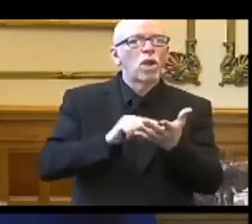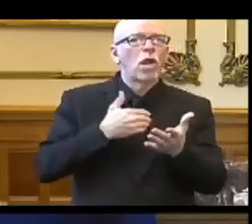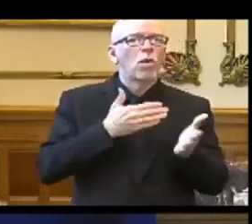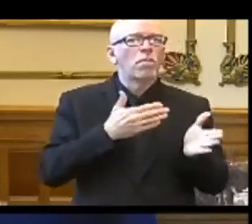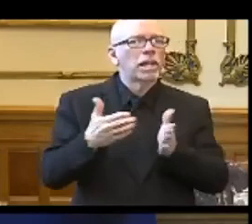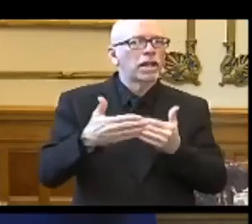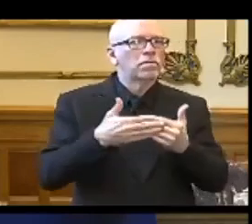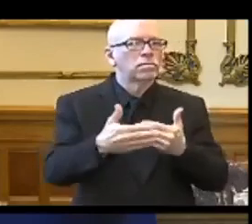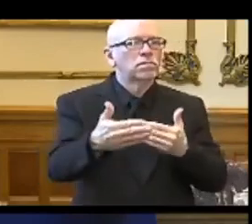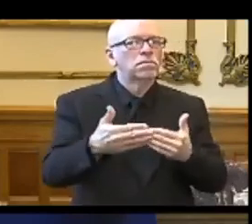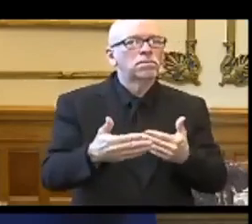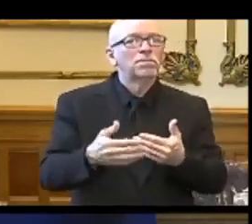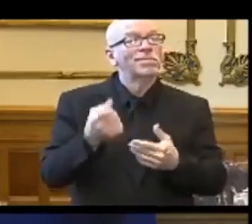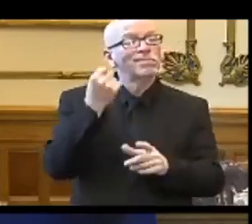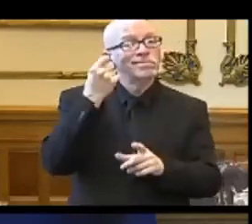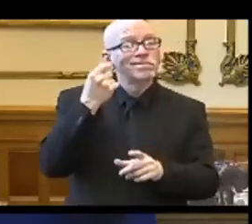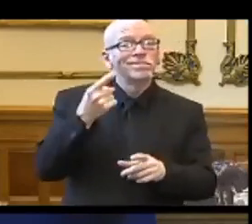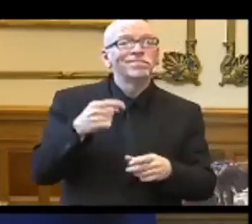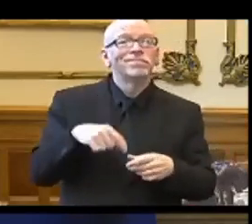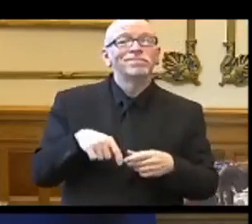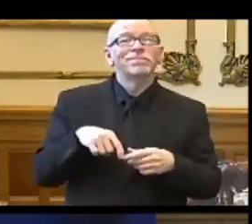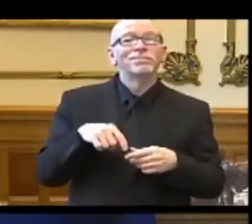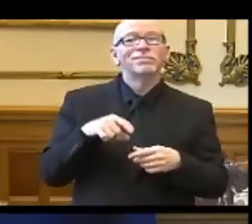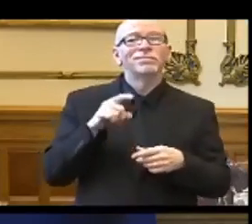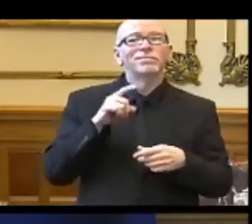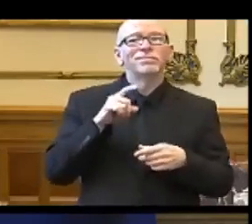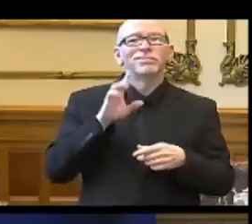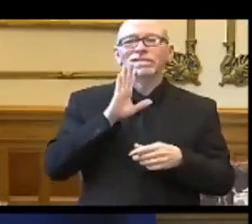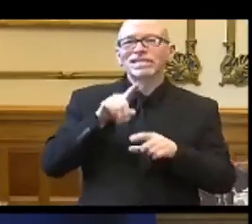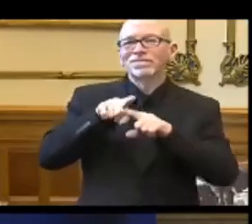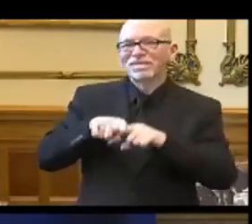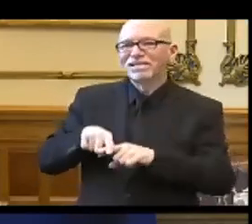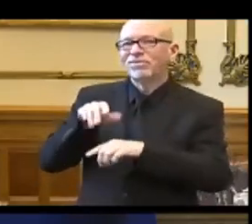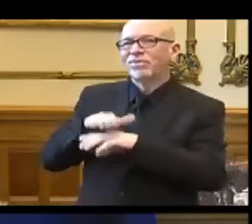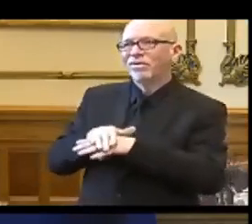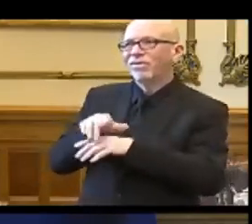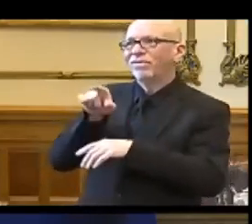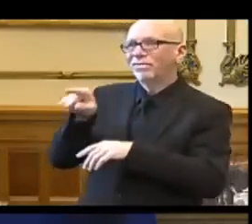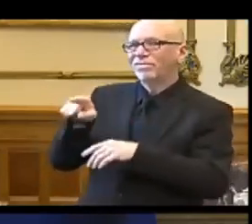going forward. But again, it will be tethered,